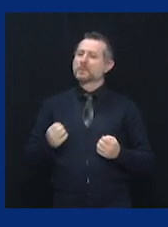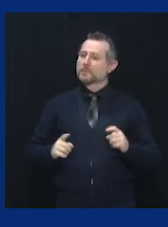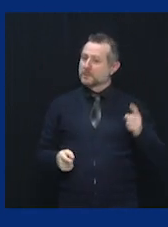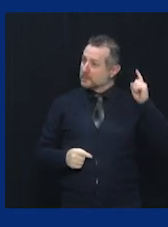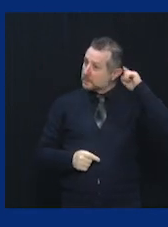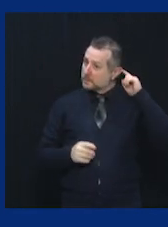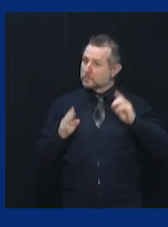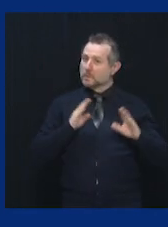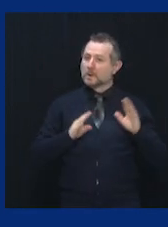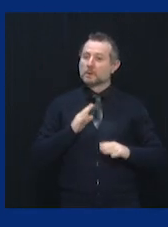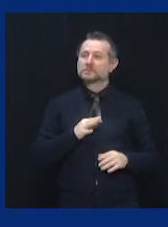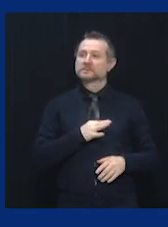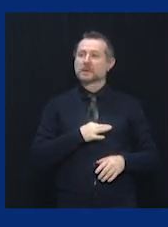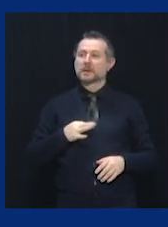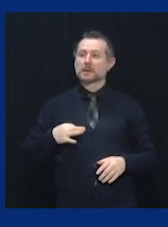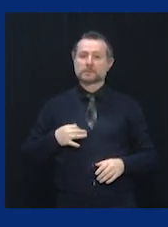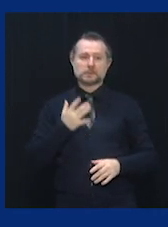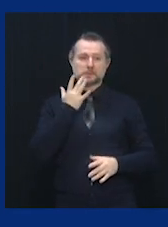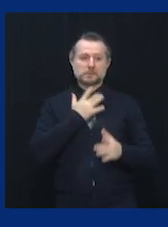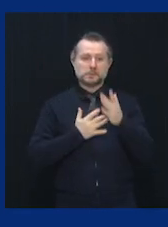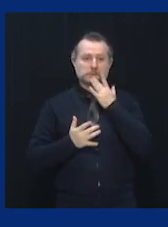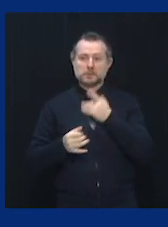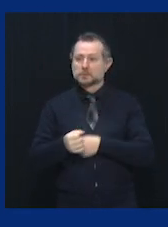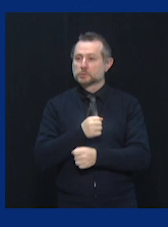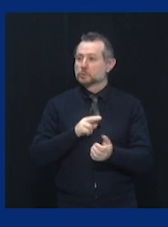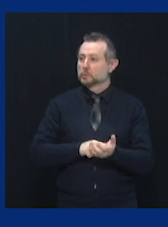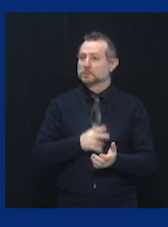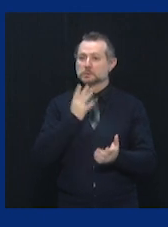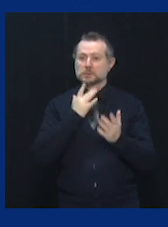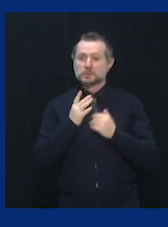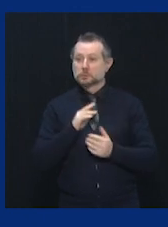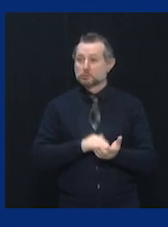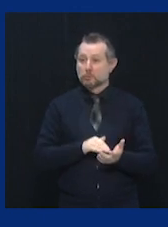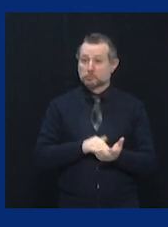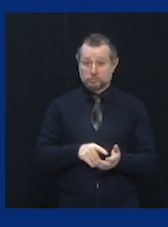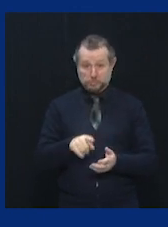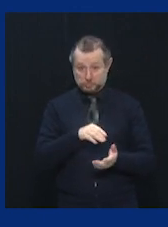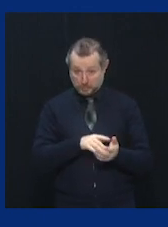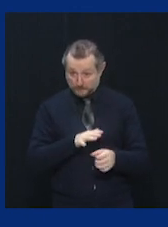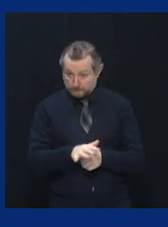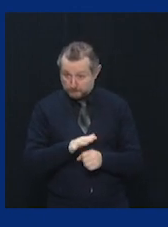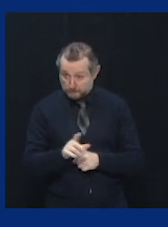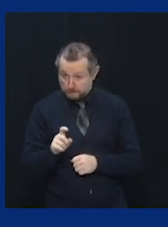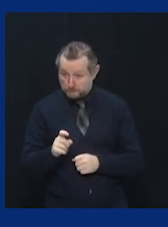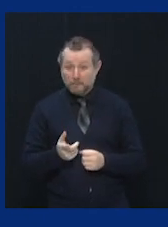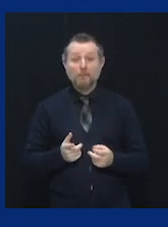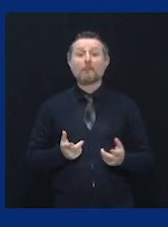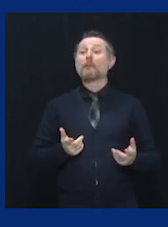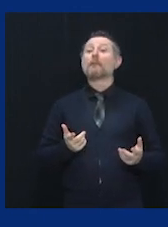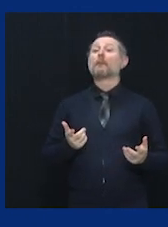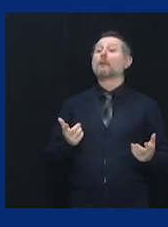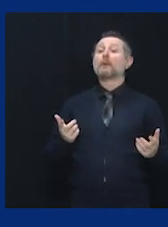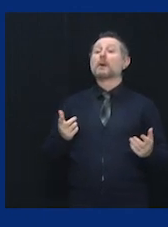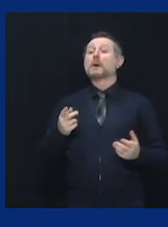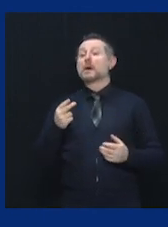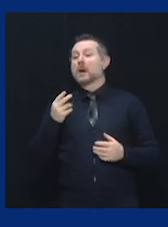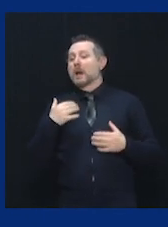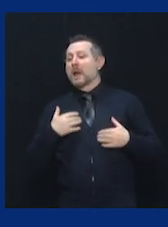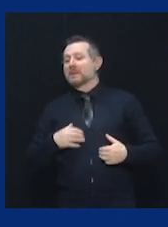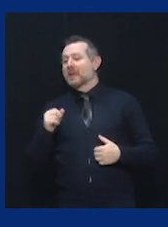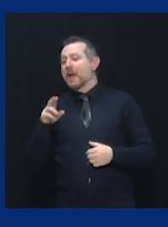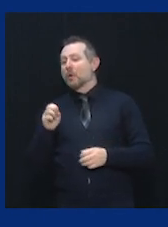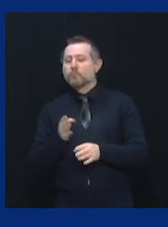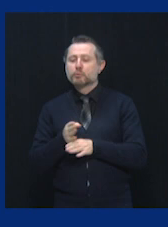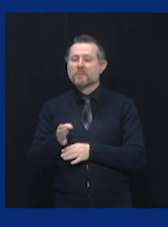staff shortages. They're worried about nurse shortages, healthcare professional